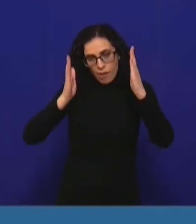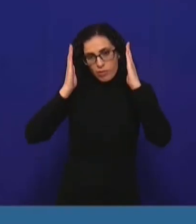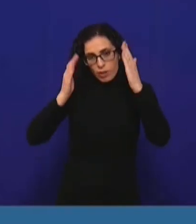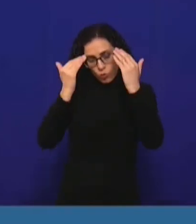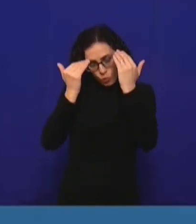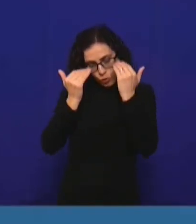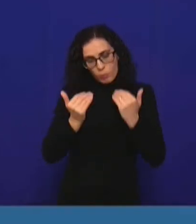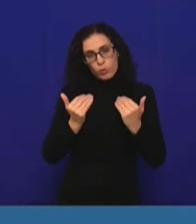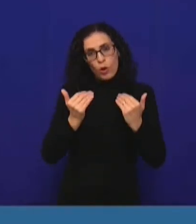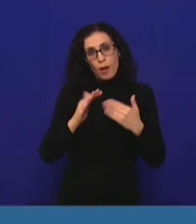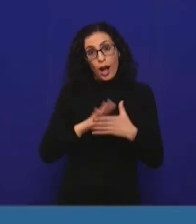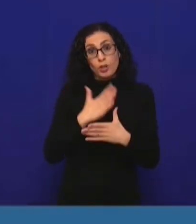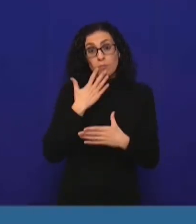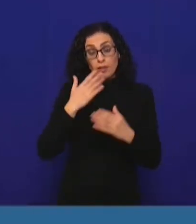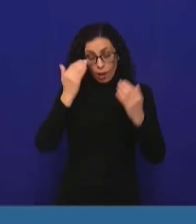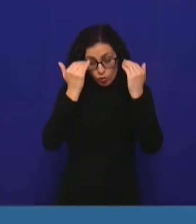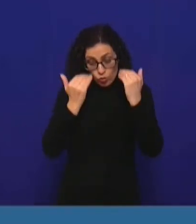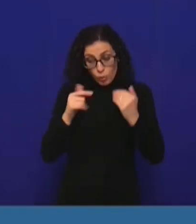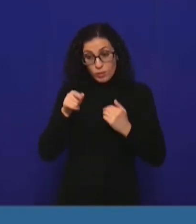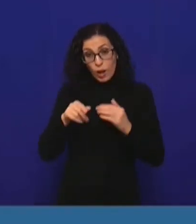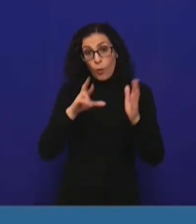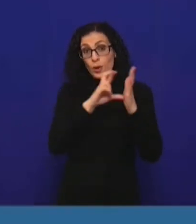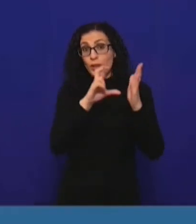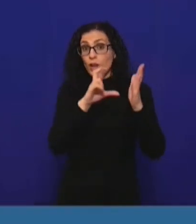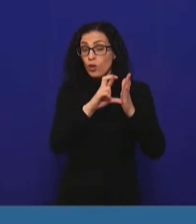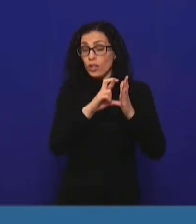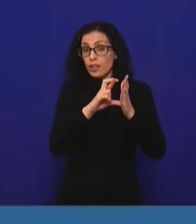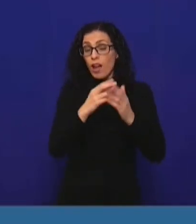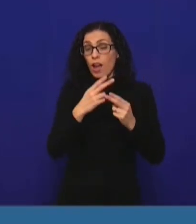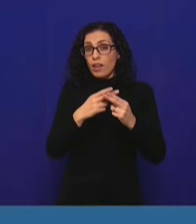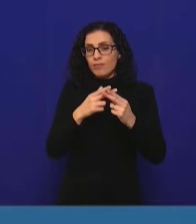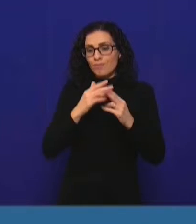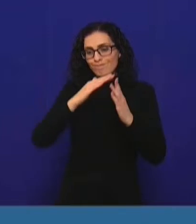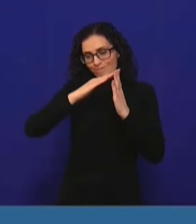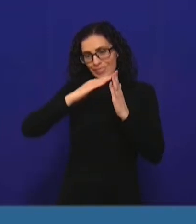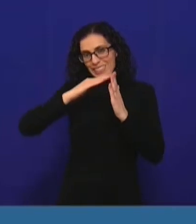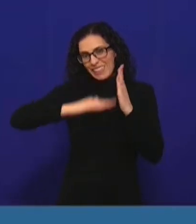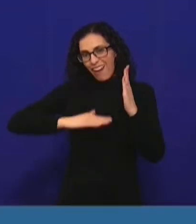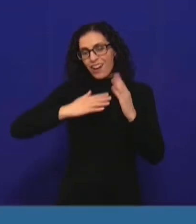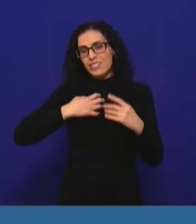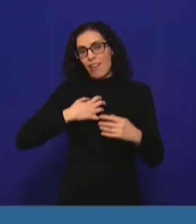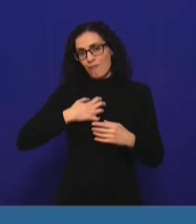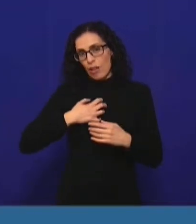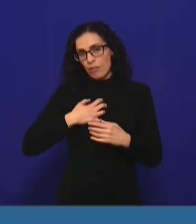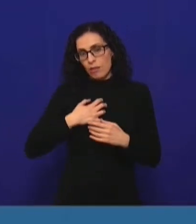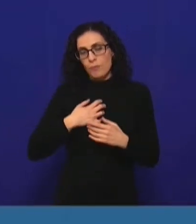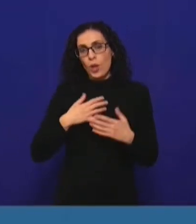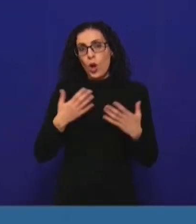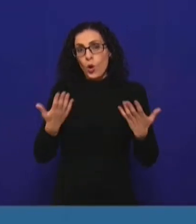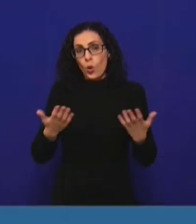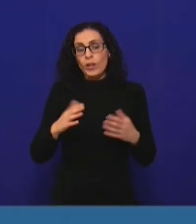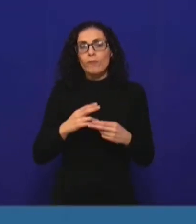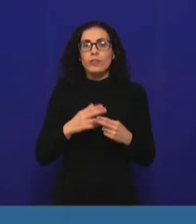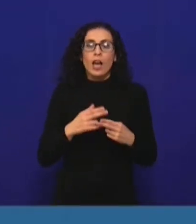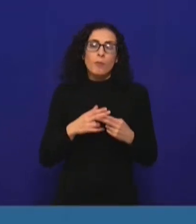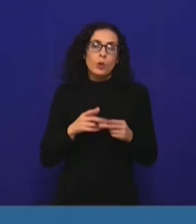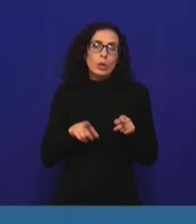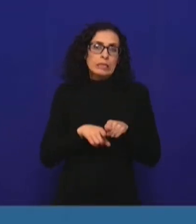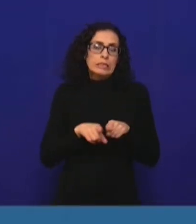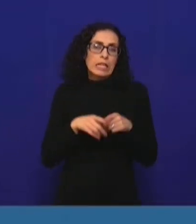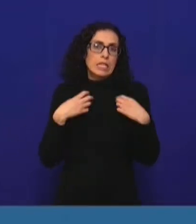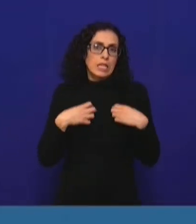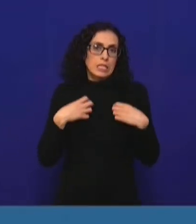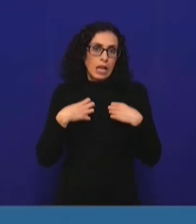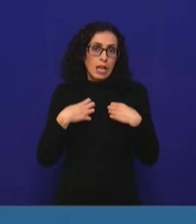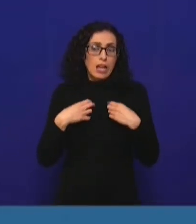meta inti issegwi dawn il-protocols tkun qed timmitiga l-impatt li jista' jkun hemm. U l-istess bħalma nappellaw ukoll